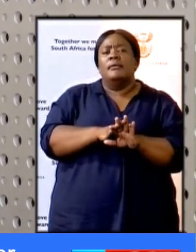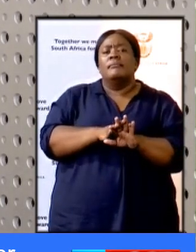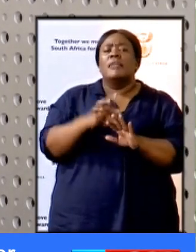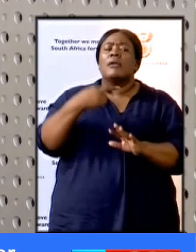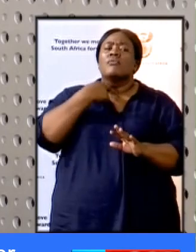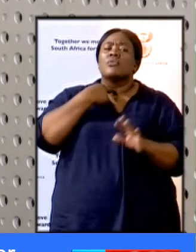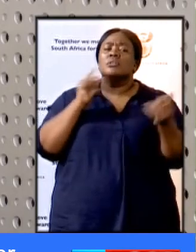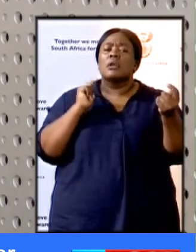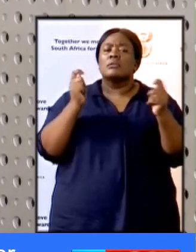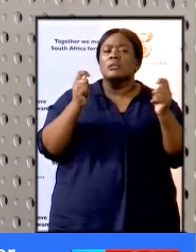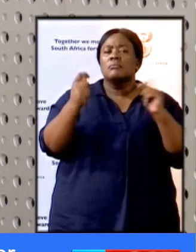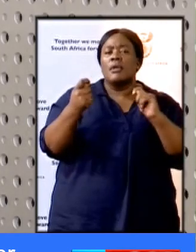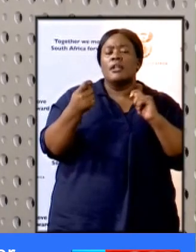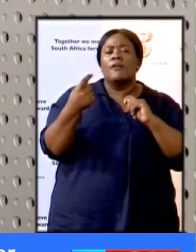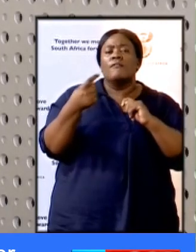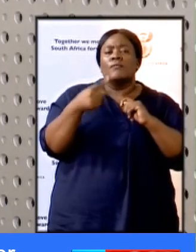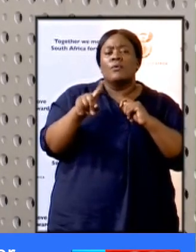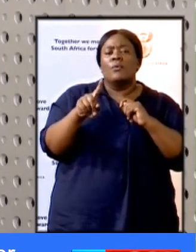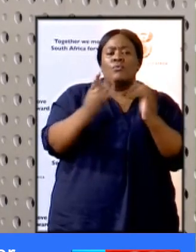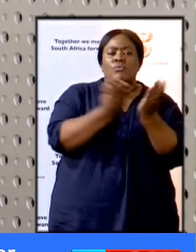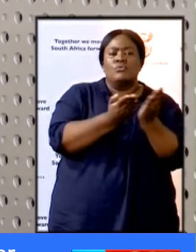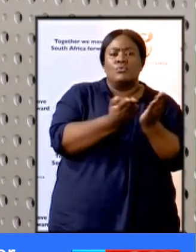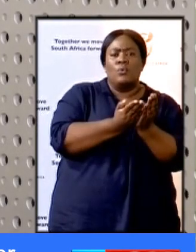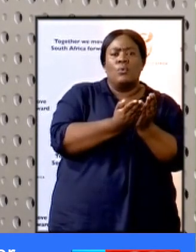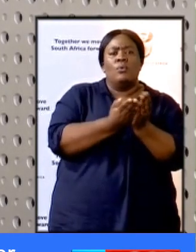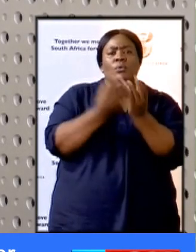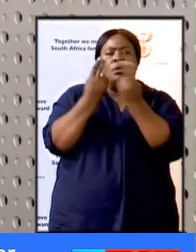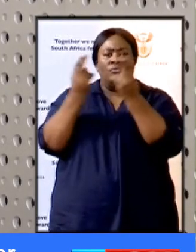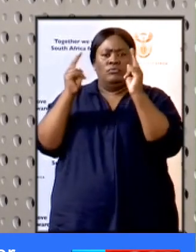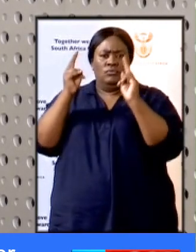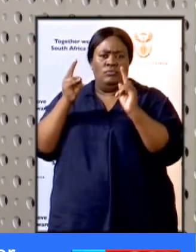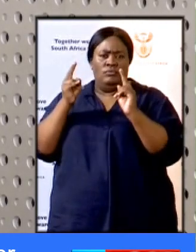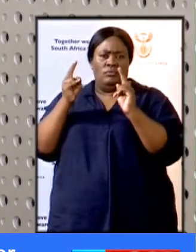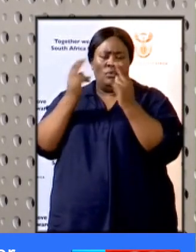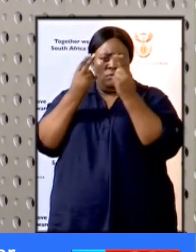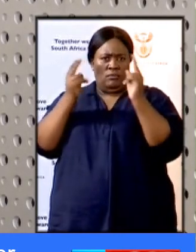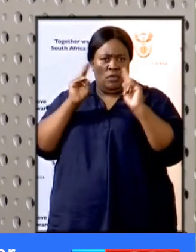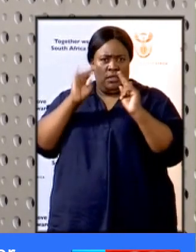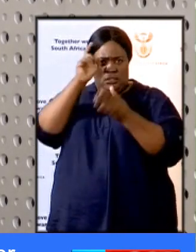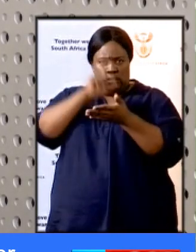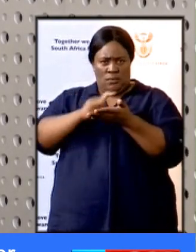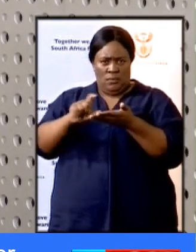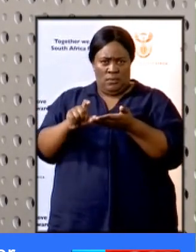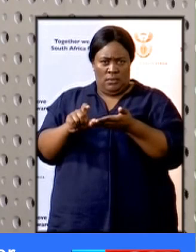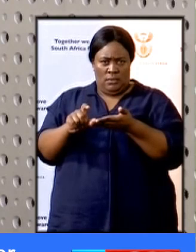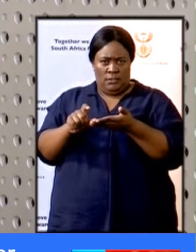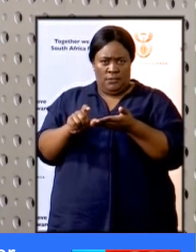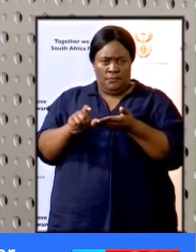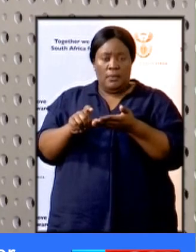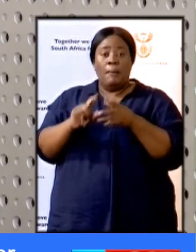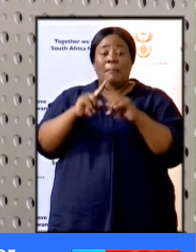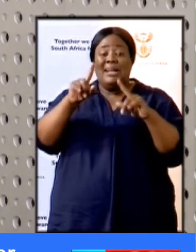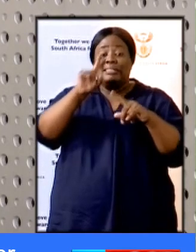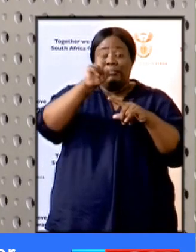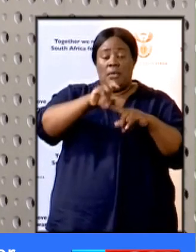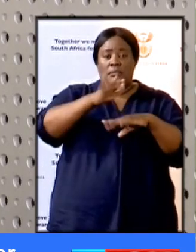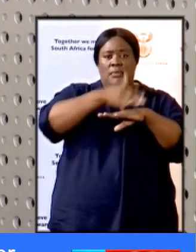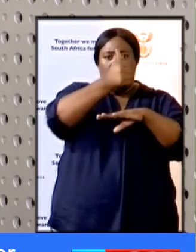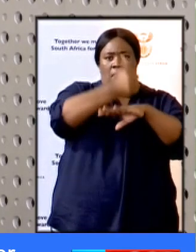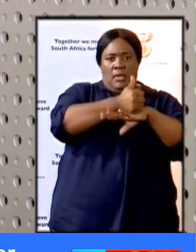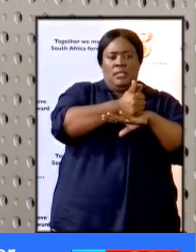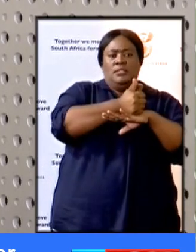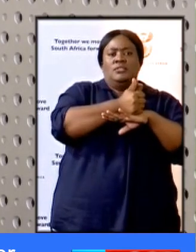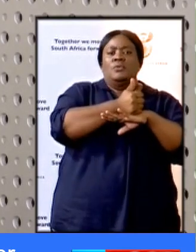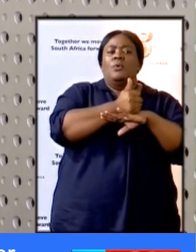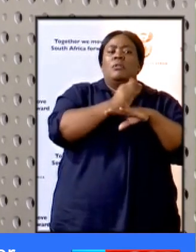sector based on the national COVID-19 management protocols, and will direct and